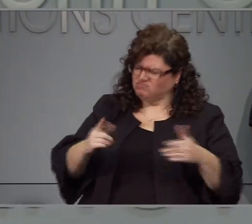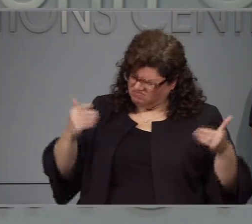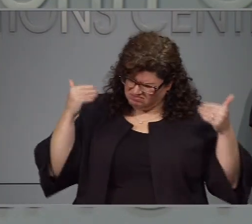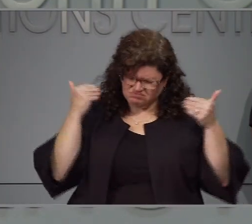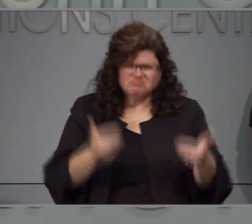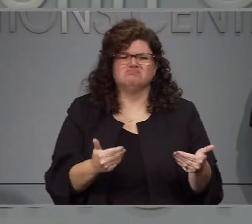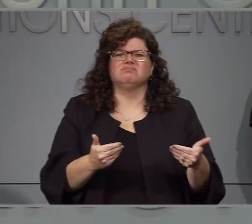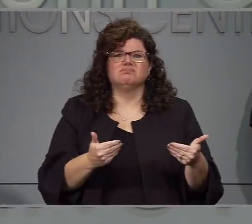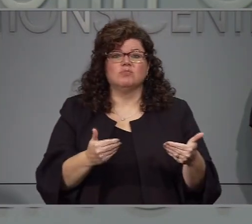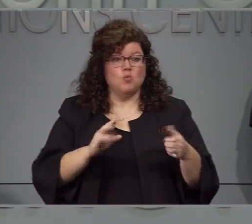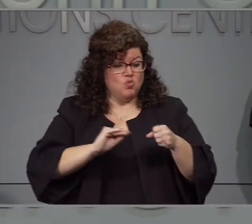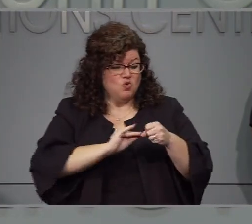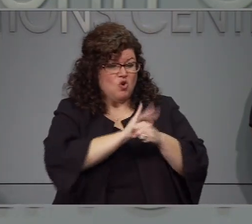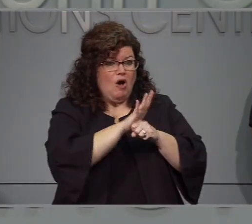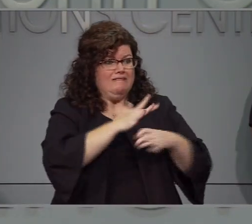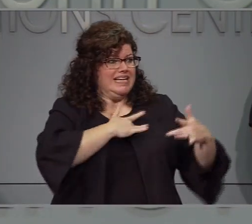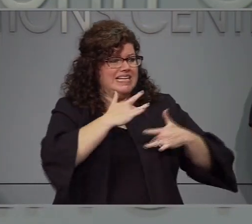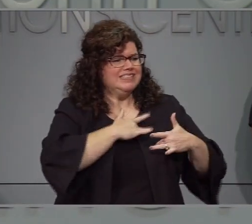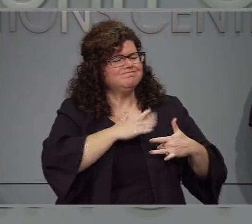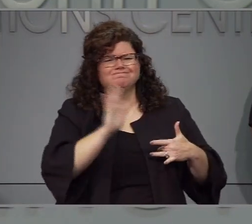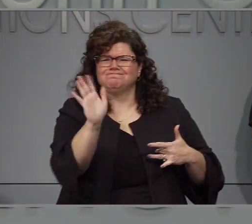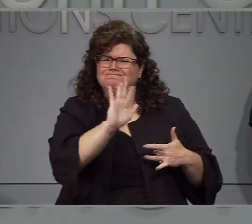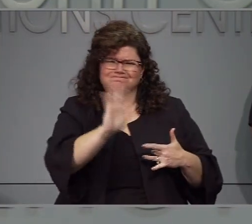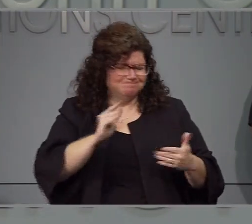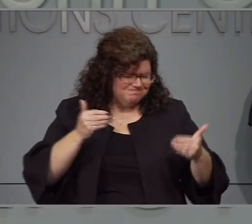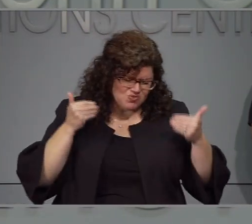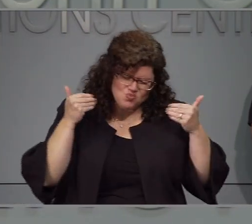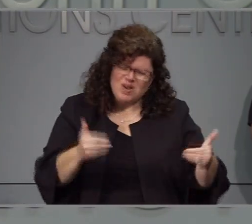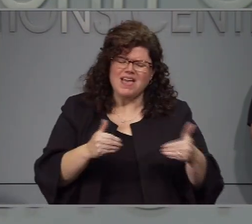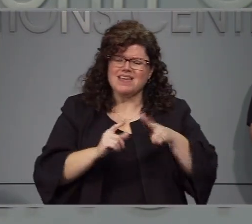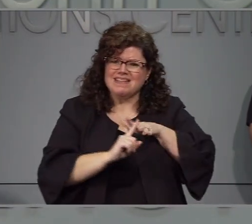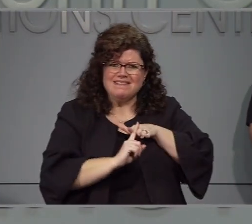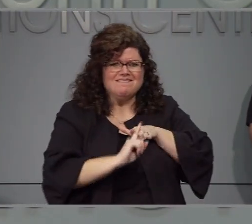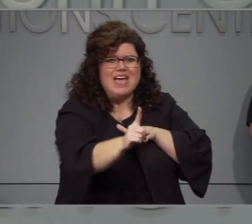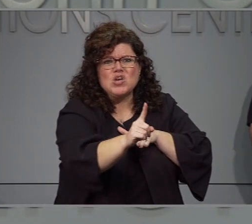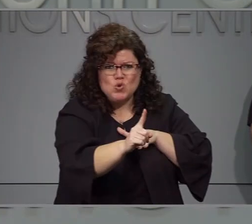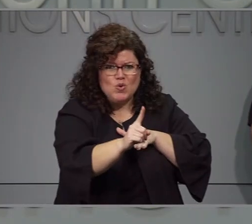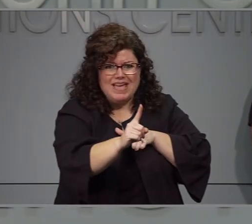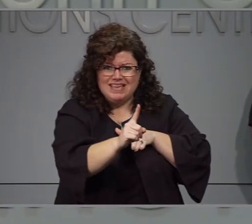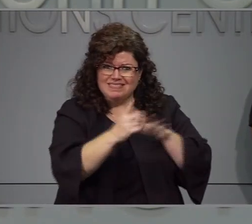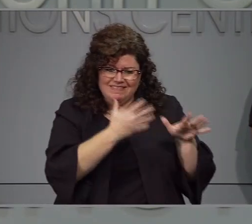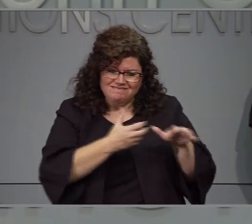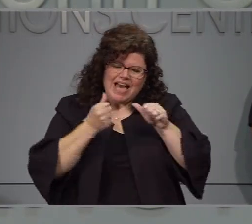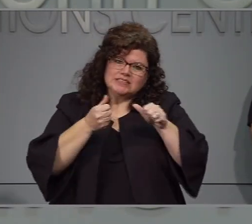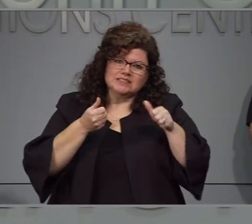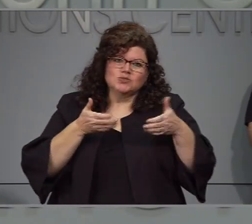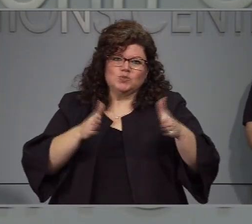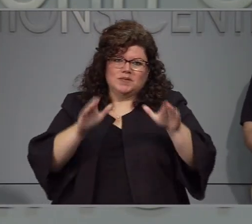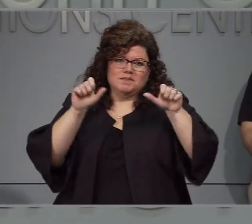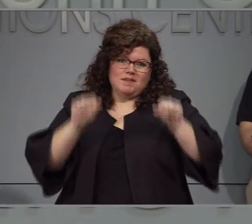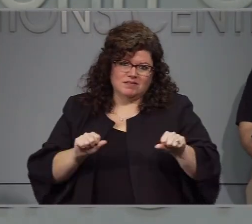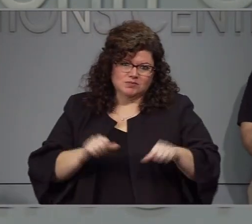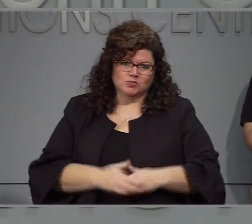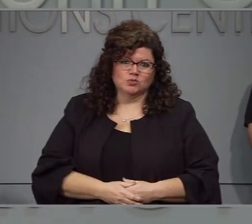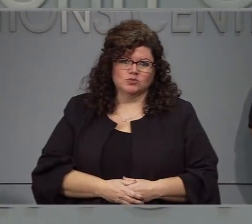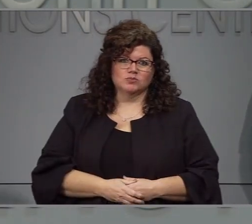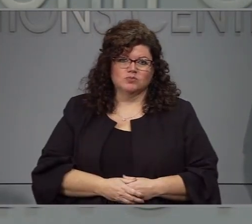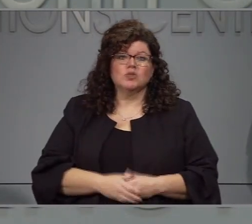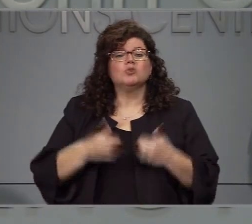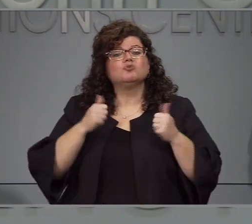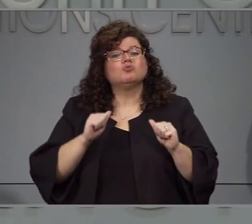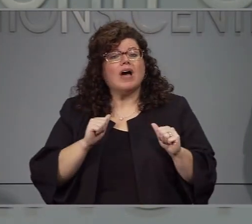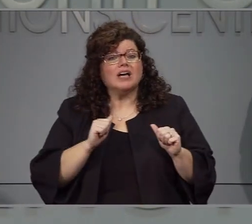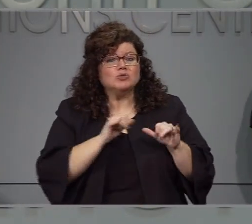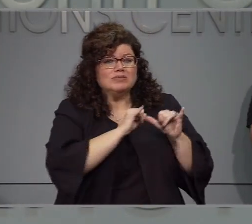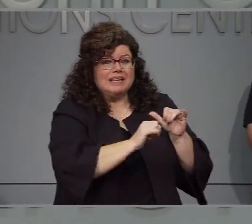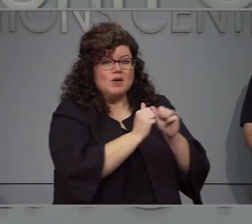prevent your evacuation. Evacuate the shortest distance possible to get out of the impacted area. Try to stay with family, friends, or